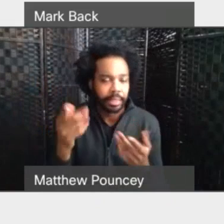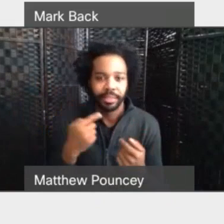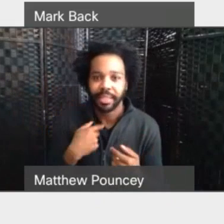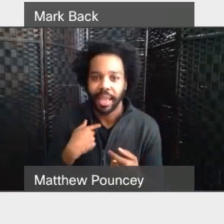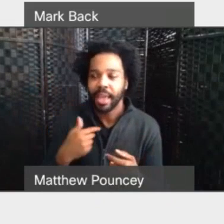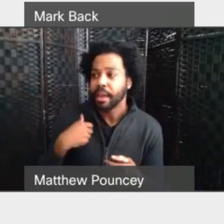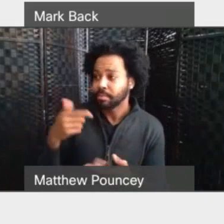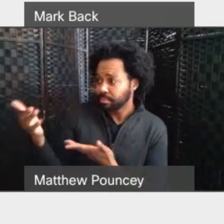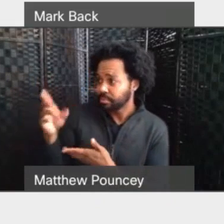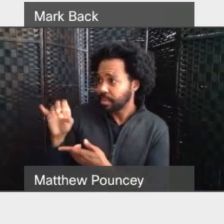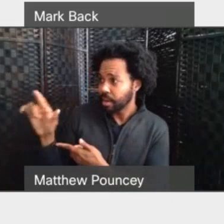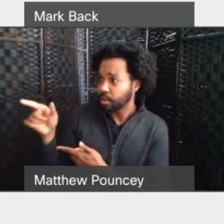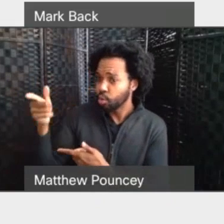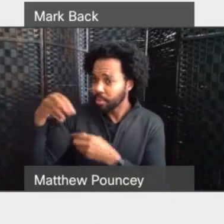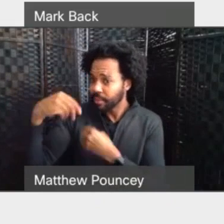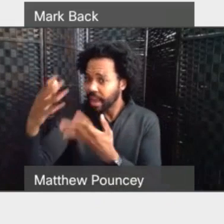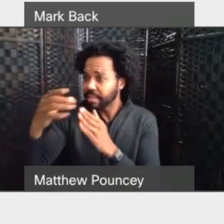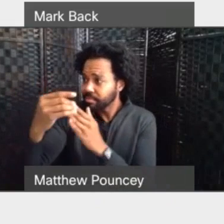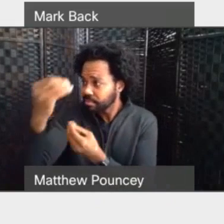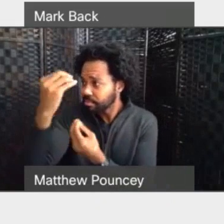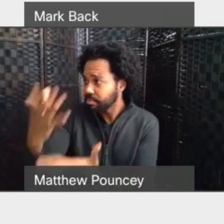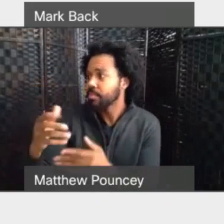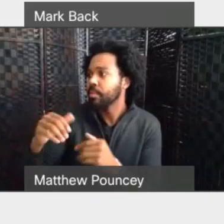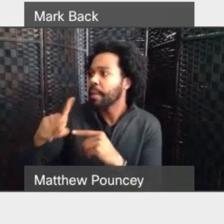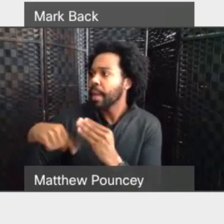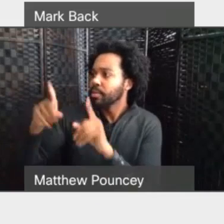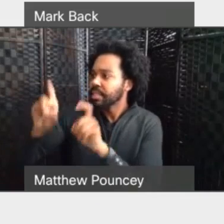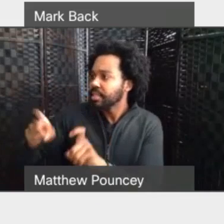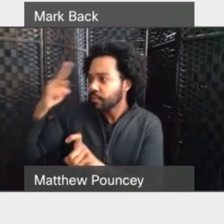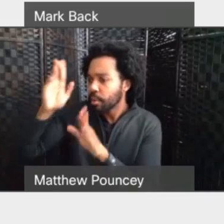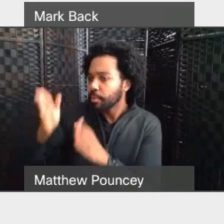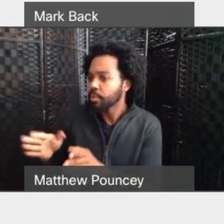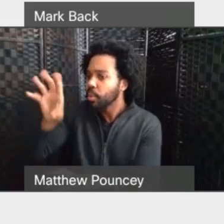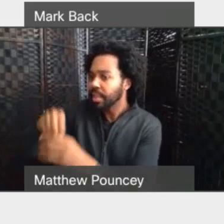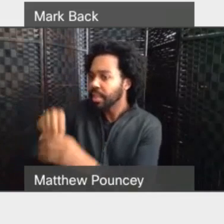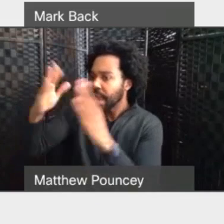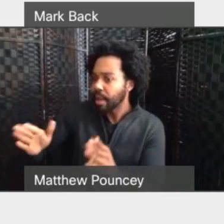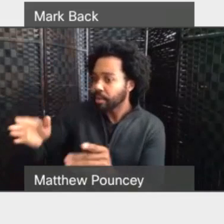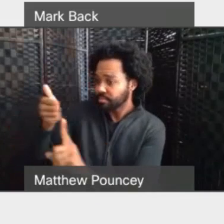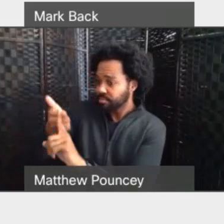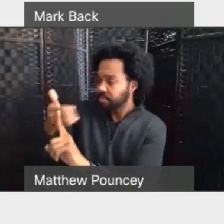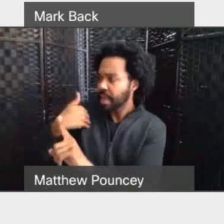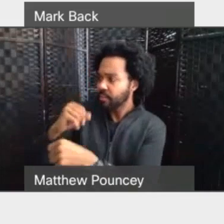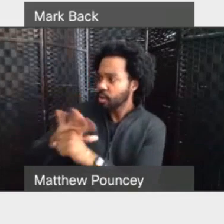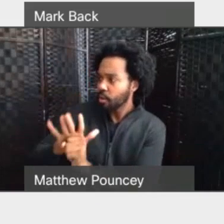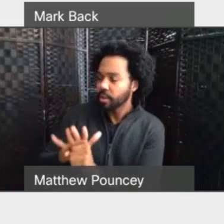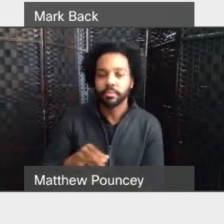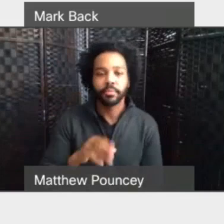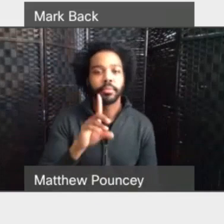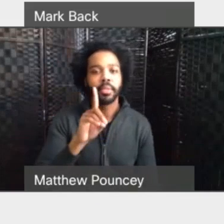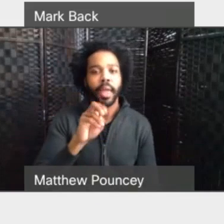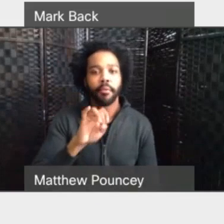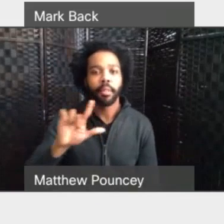about testing for a household member of a person who has COVID. Oh, okay, yes. So if